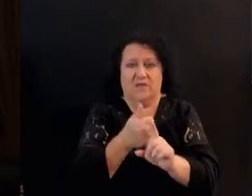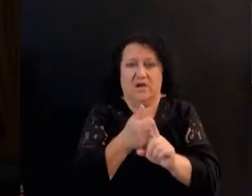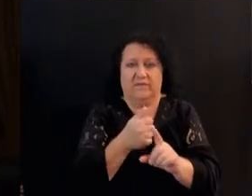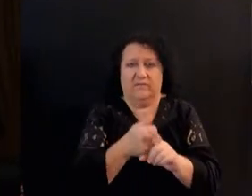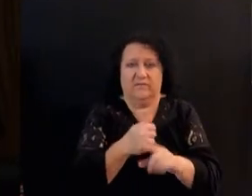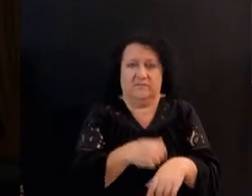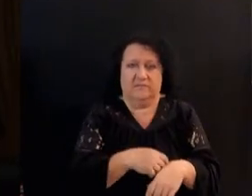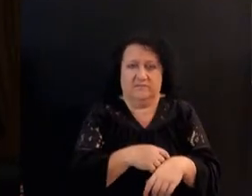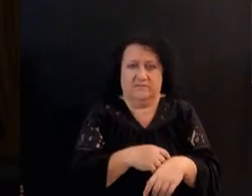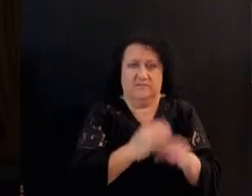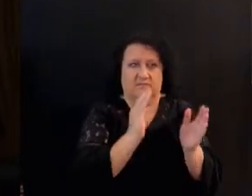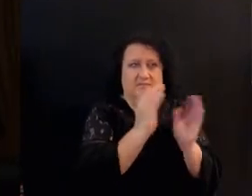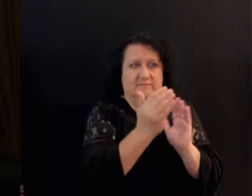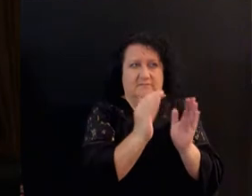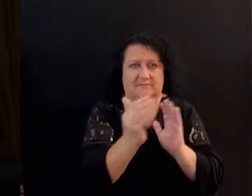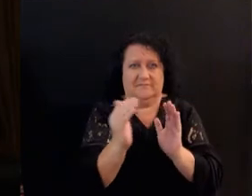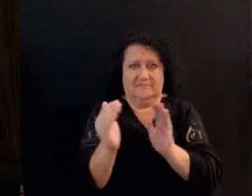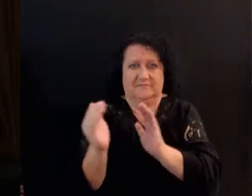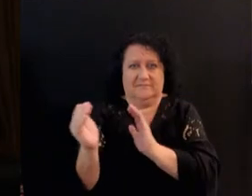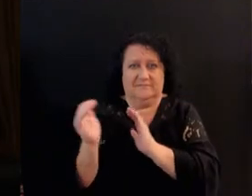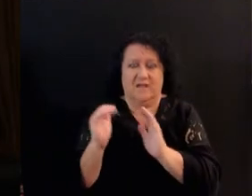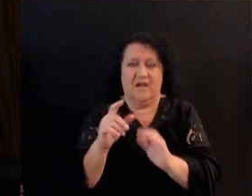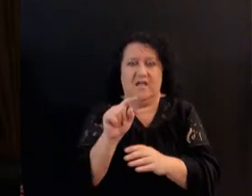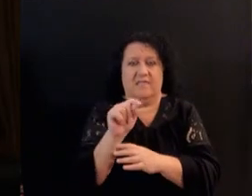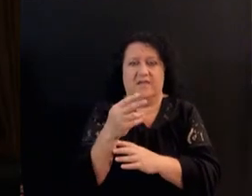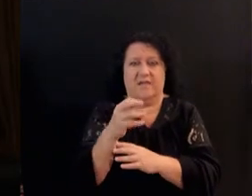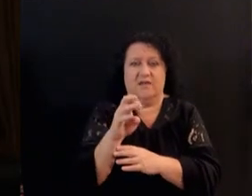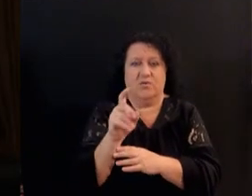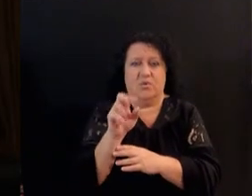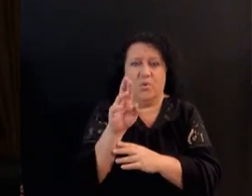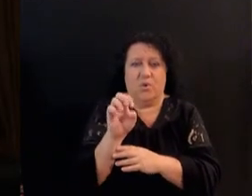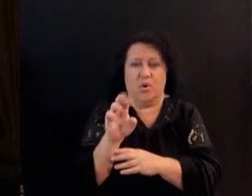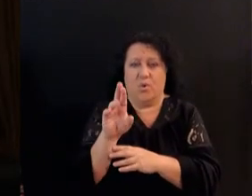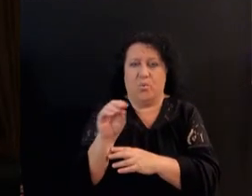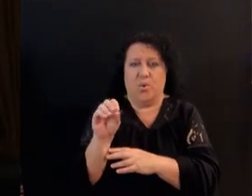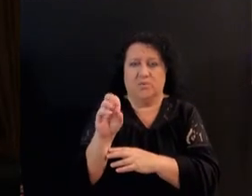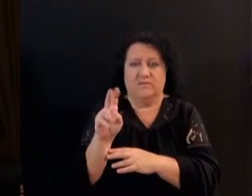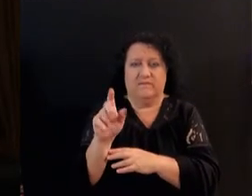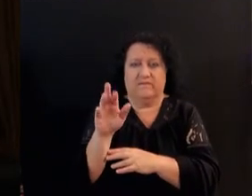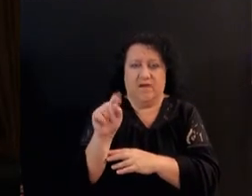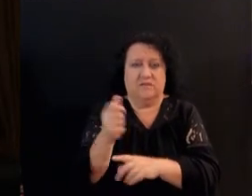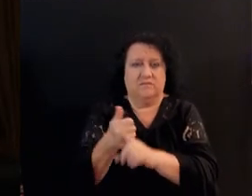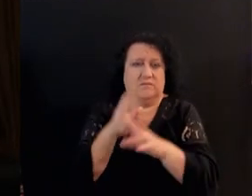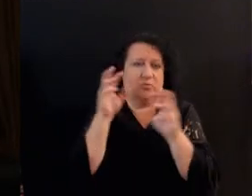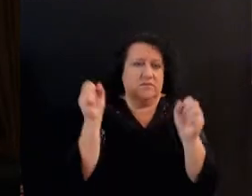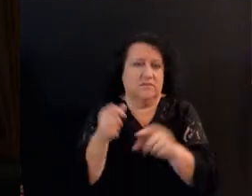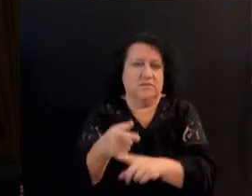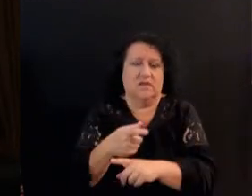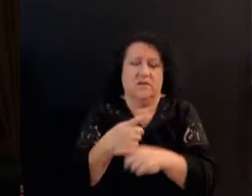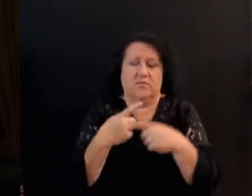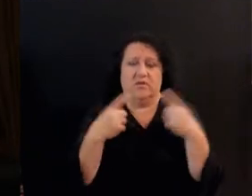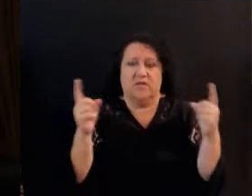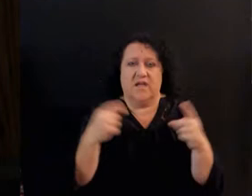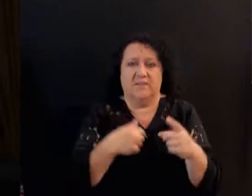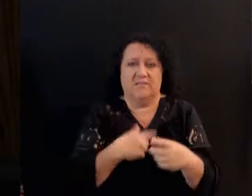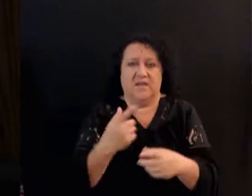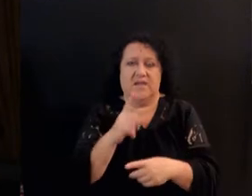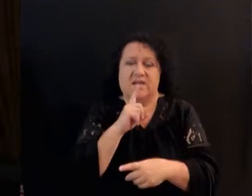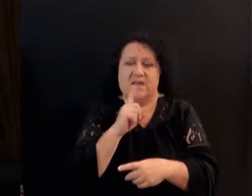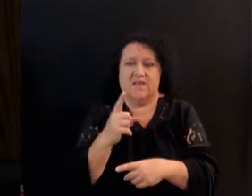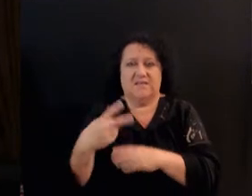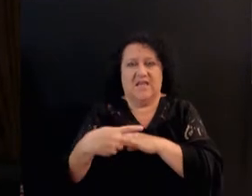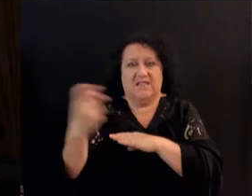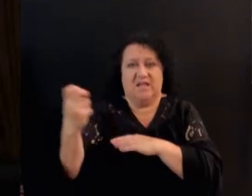Theodore Roosevelt said, "Comparison is the thief of joy. It's also the thief of gratitude." No